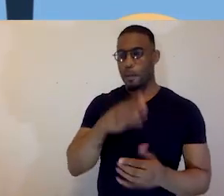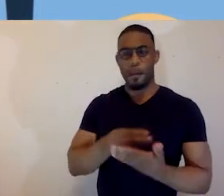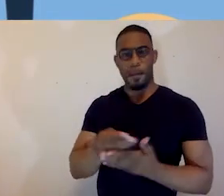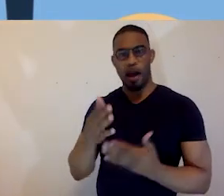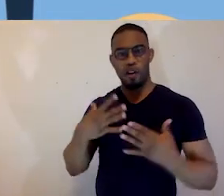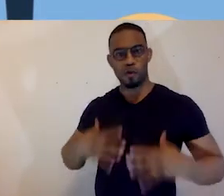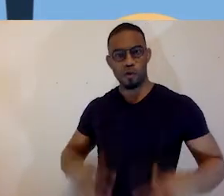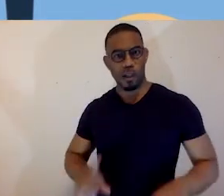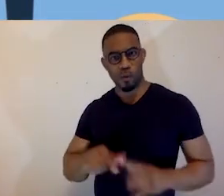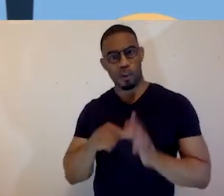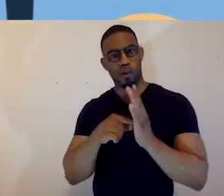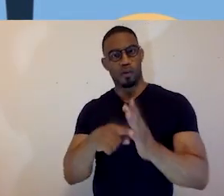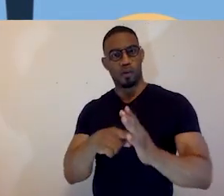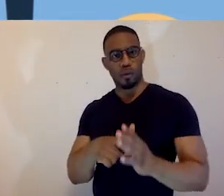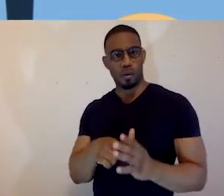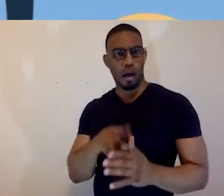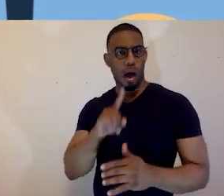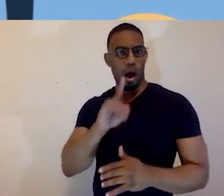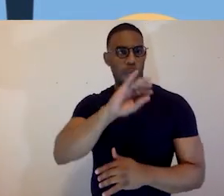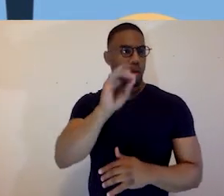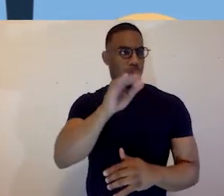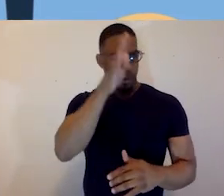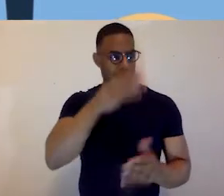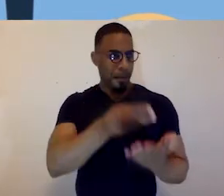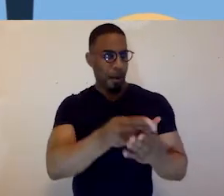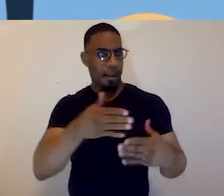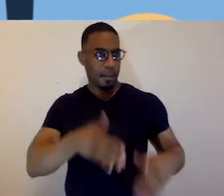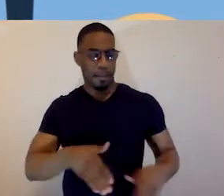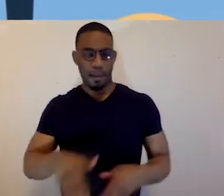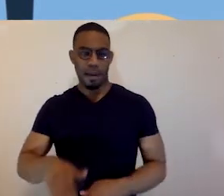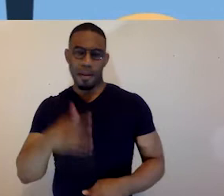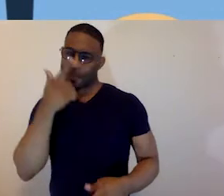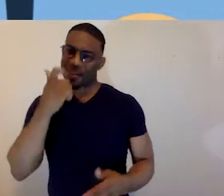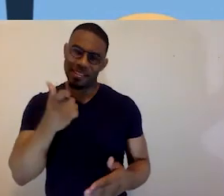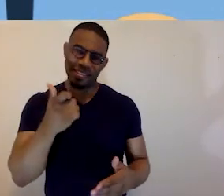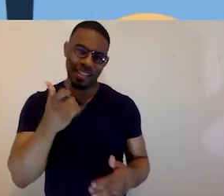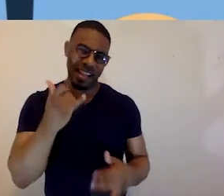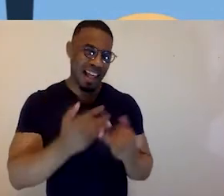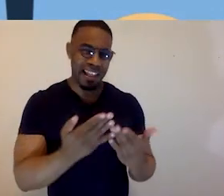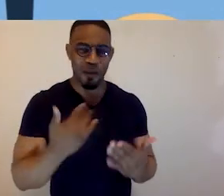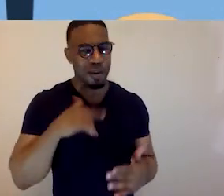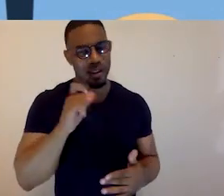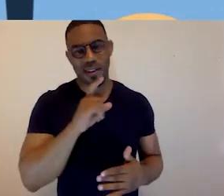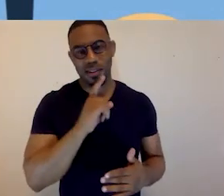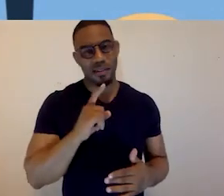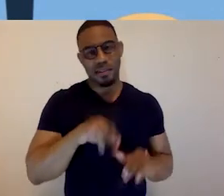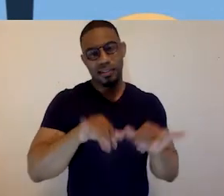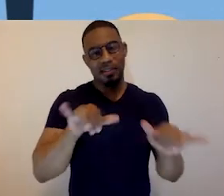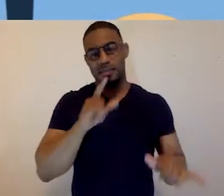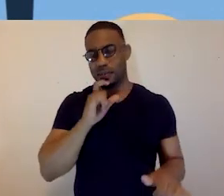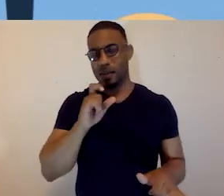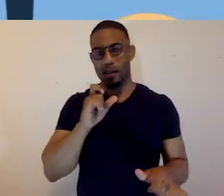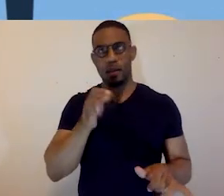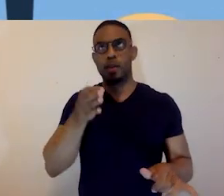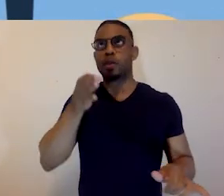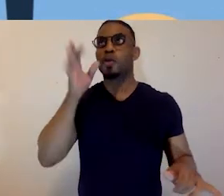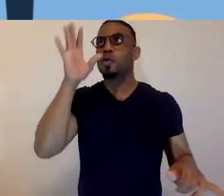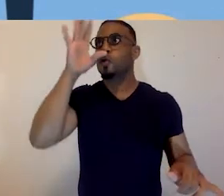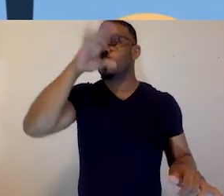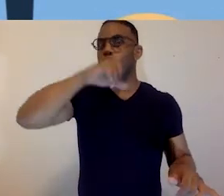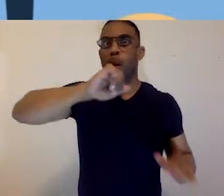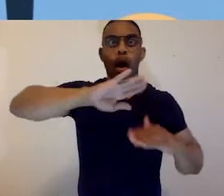buying the dress when shown and 100% of men buying the pants. Because the last thing we need is a system that assumes